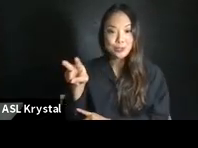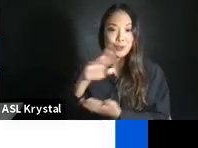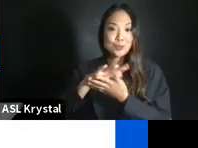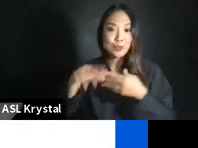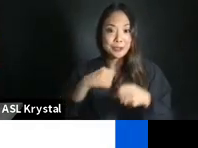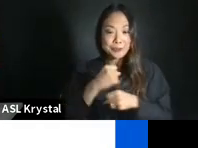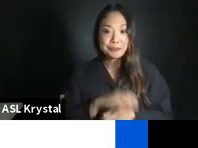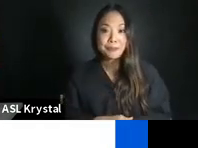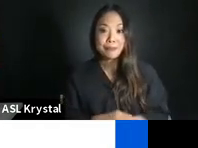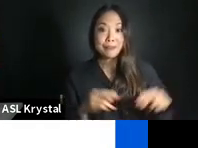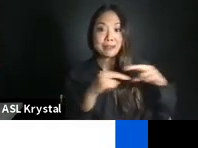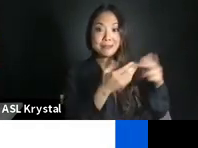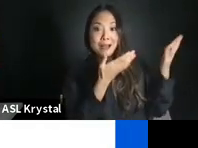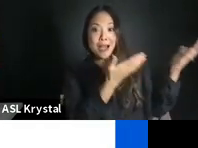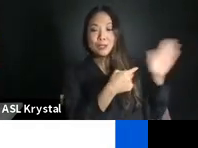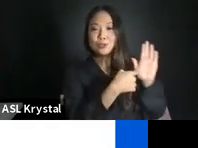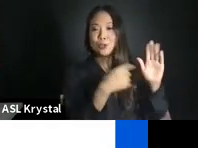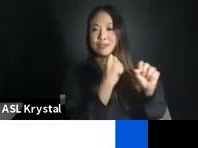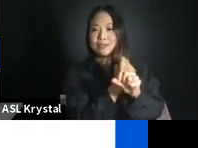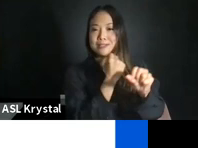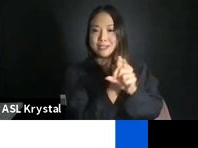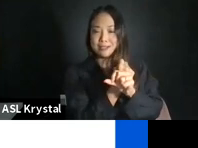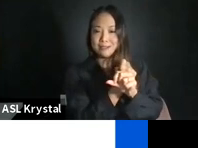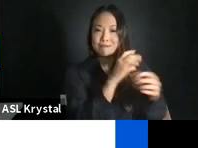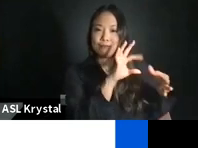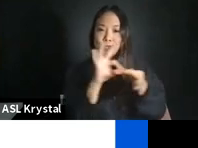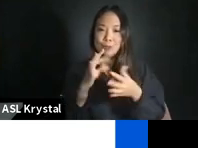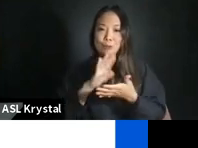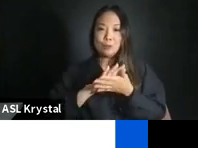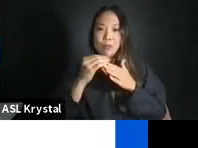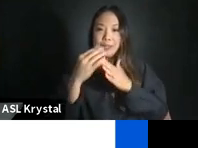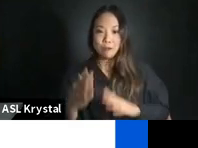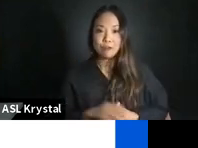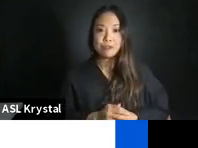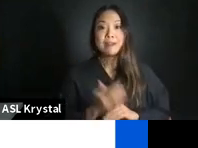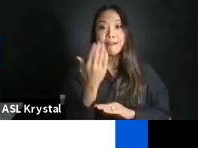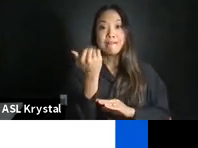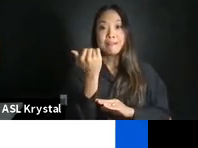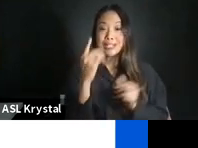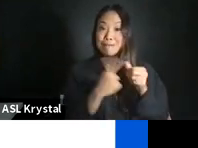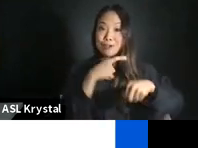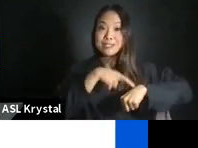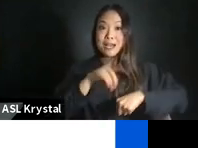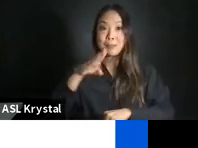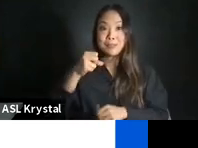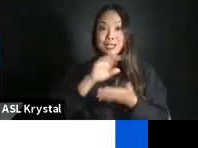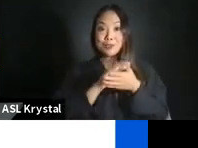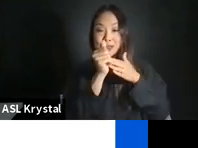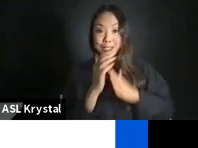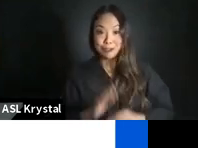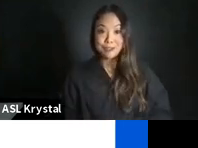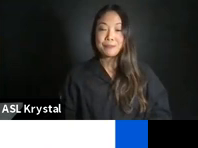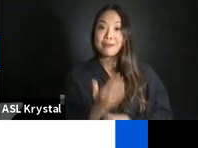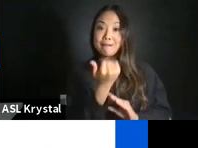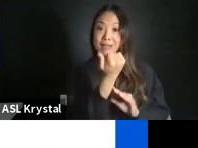stats about our school leaders this year we have 15 first-time bps school leaders this year of the 15 new